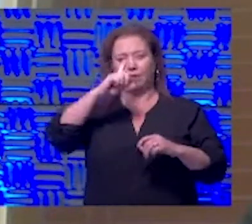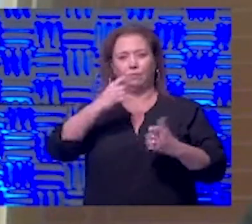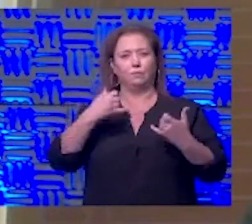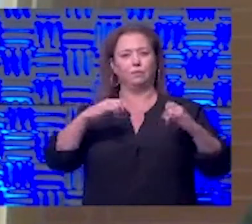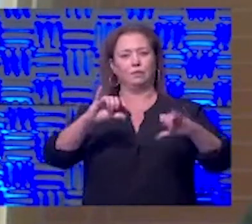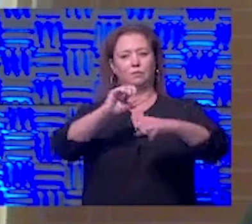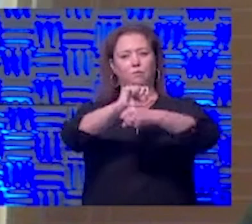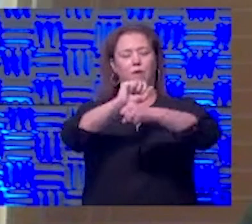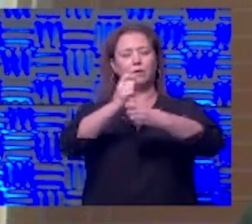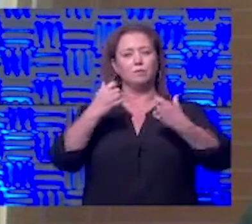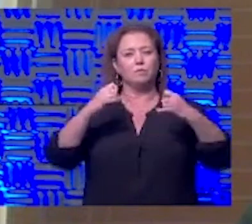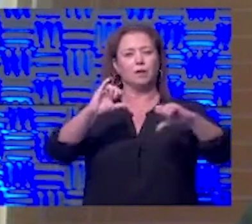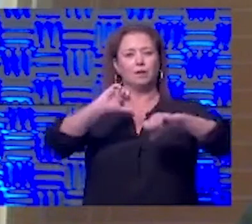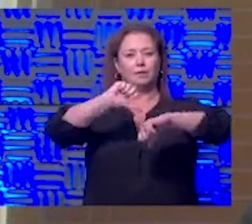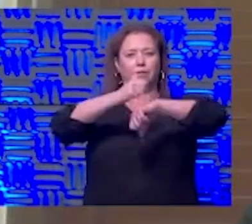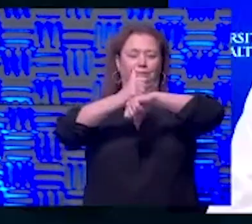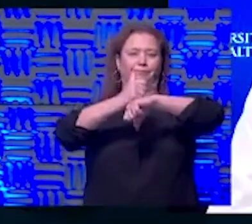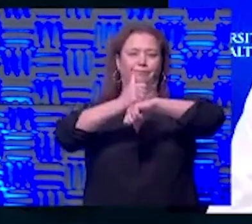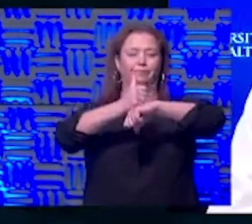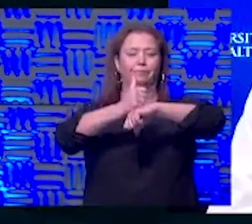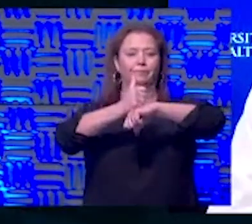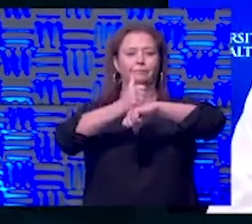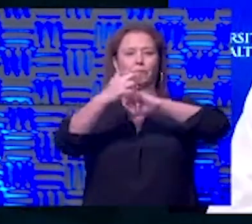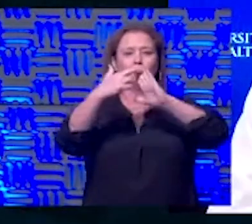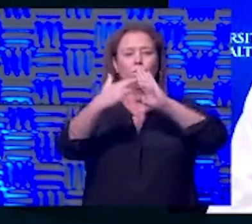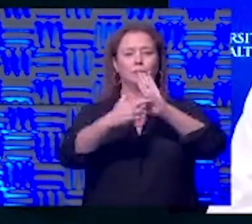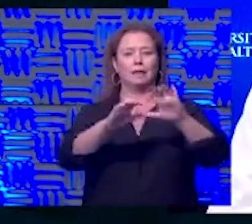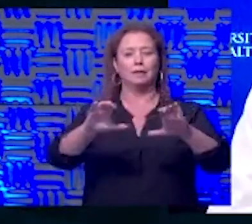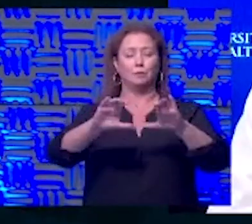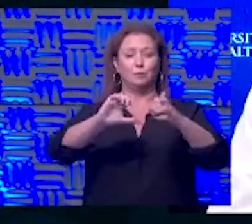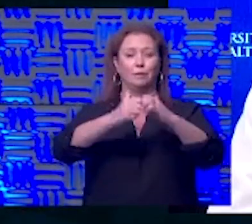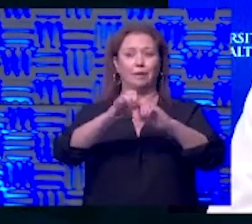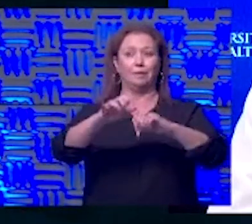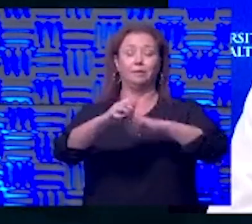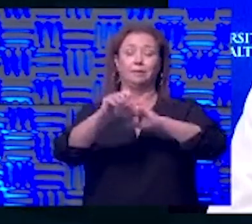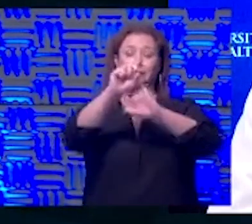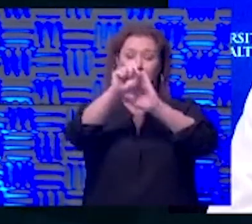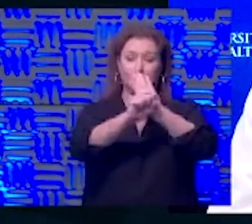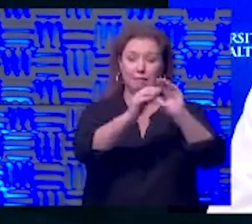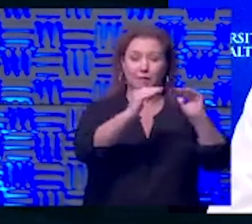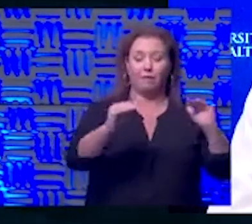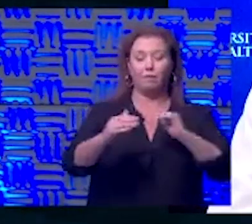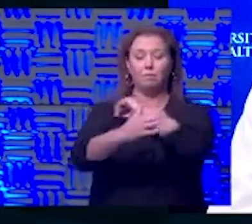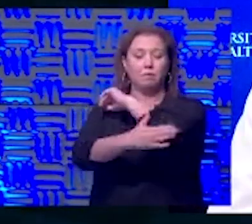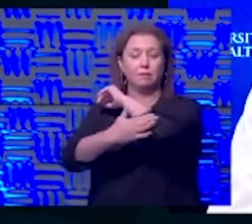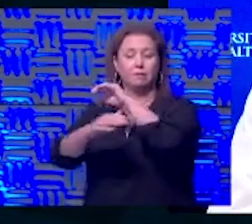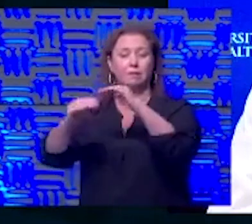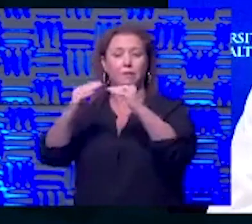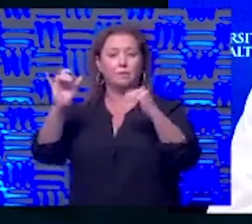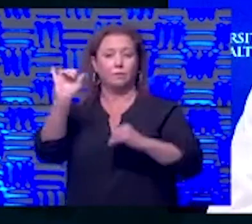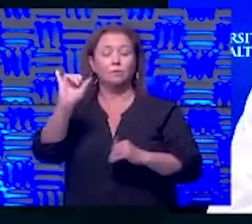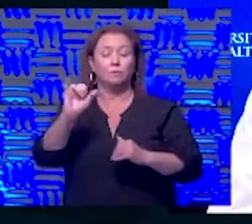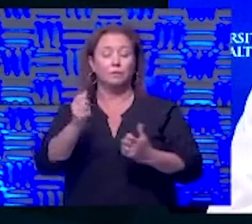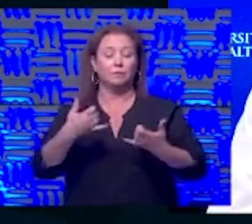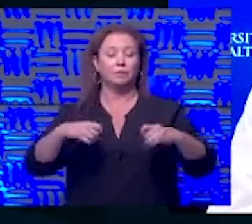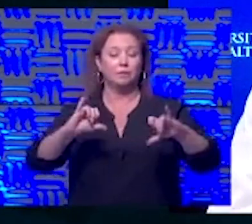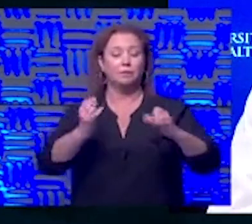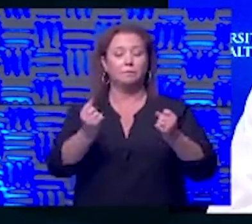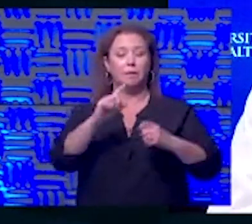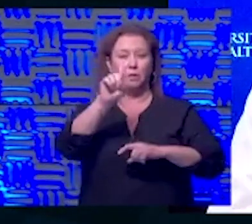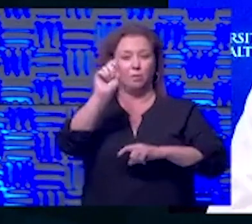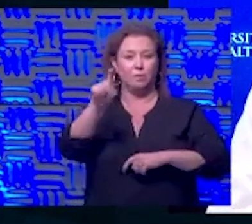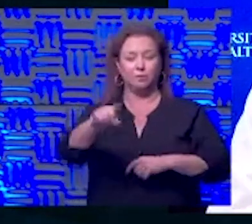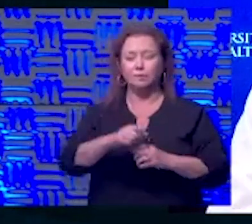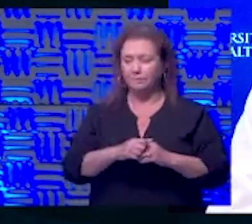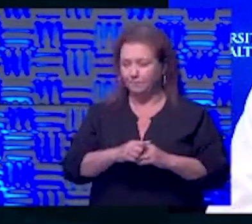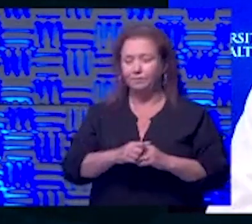working through that at the state and county level, but certainly there are lots of questions. Yeah, there are a lot of